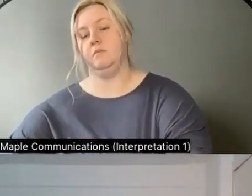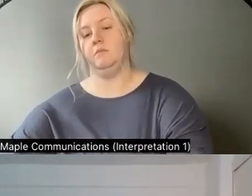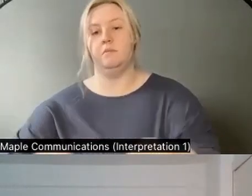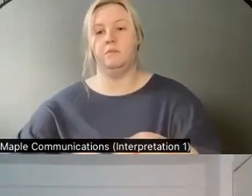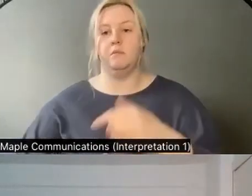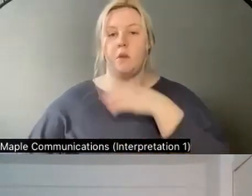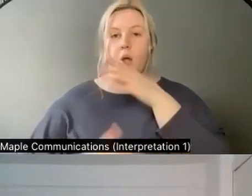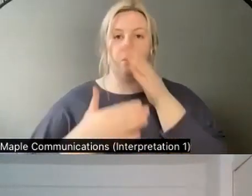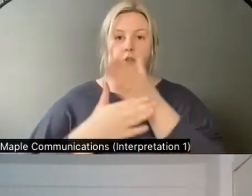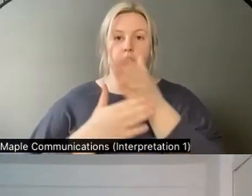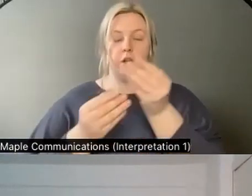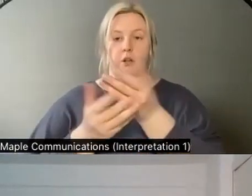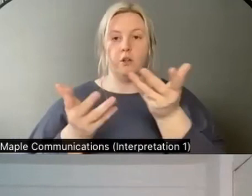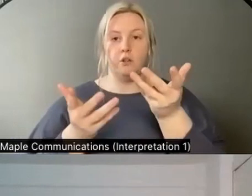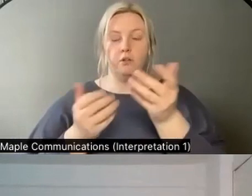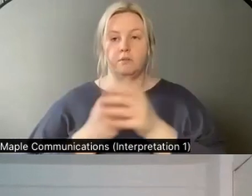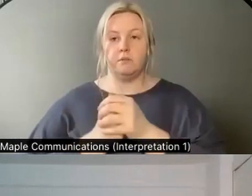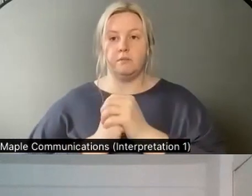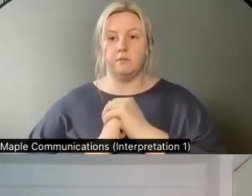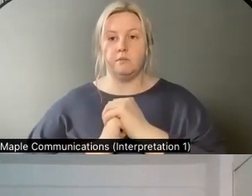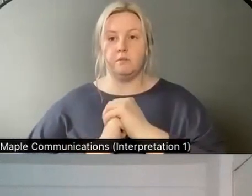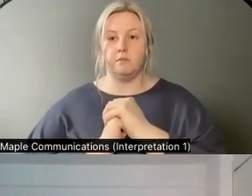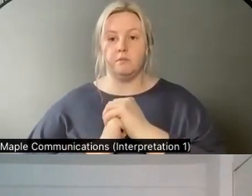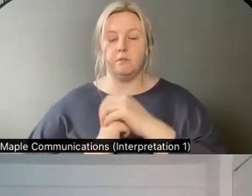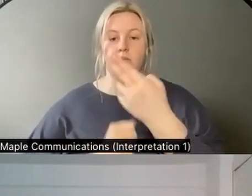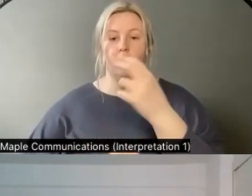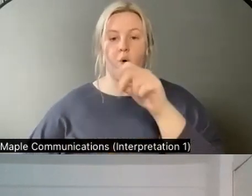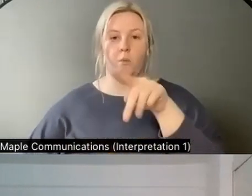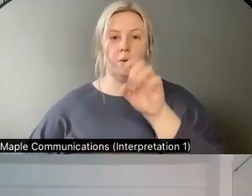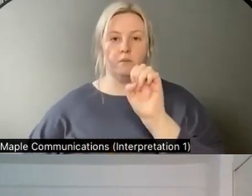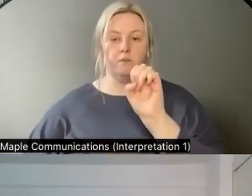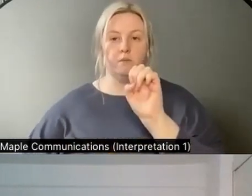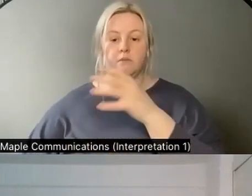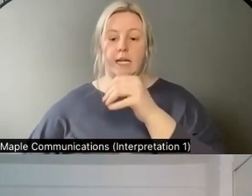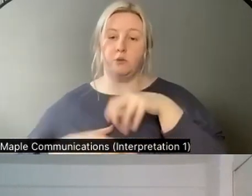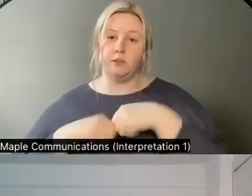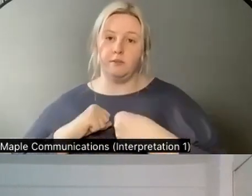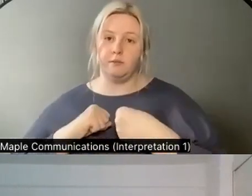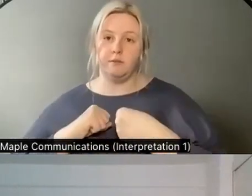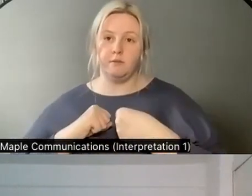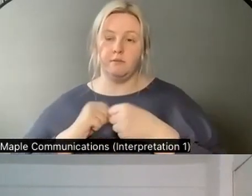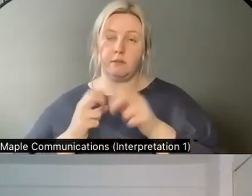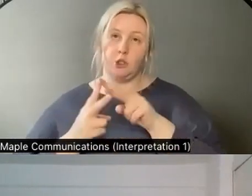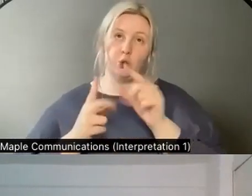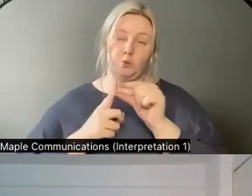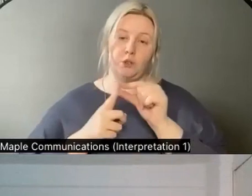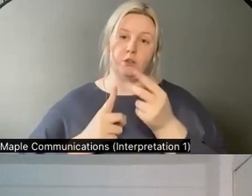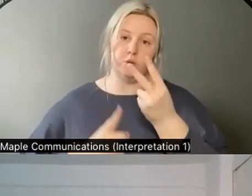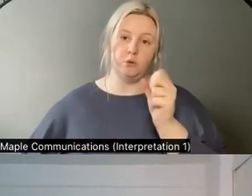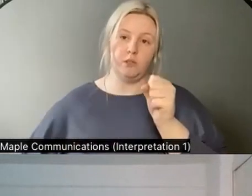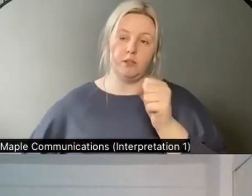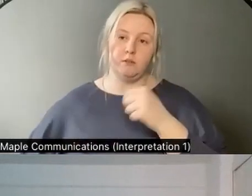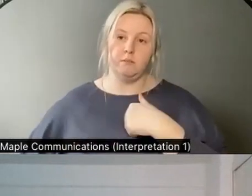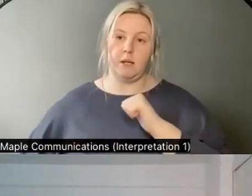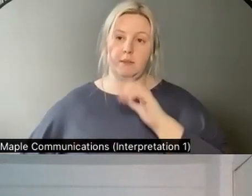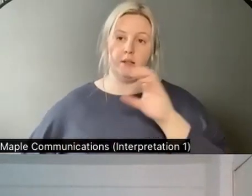share just hope and grief. It's 2 words. I'm a co-host, I